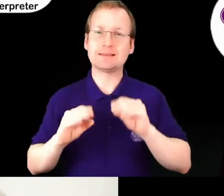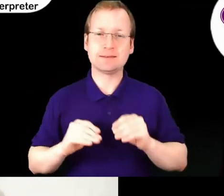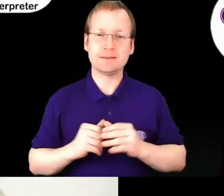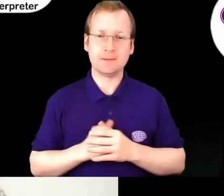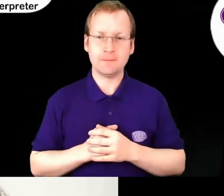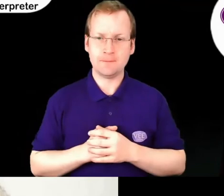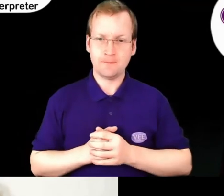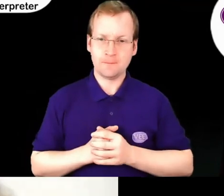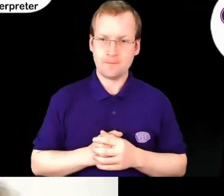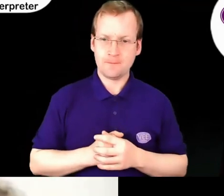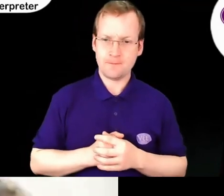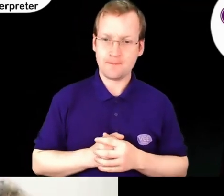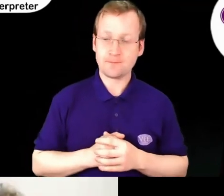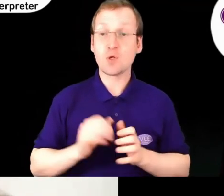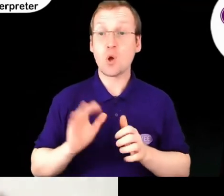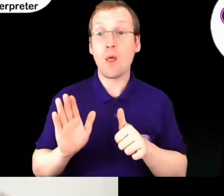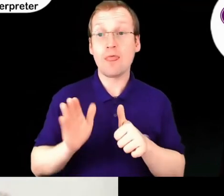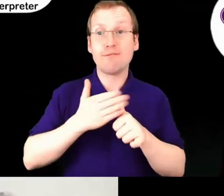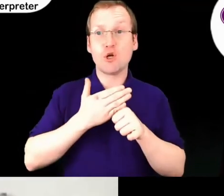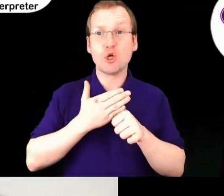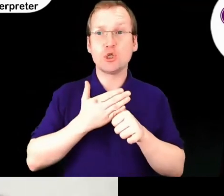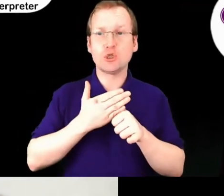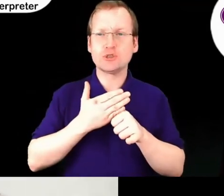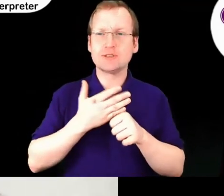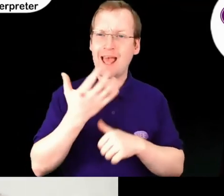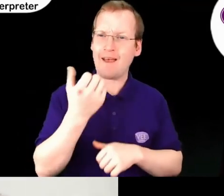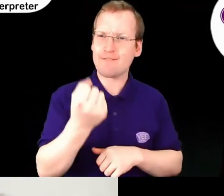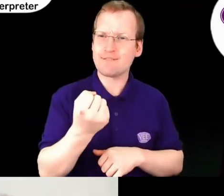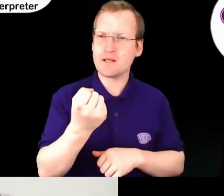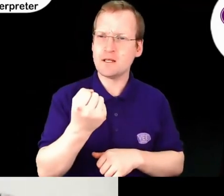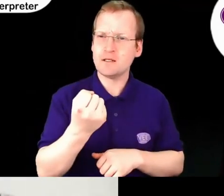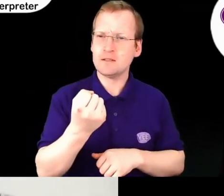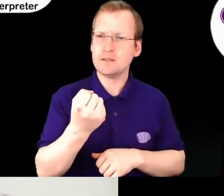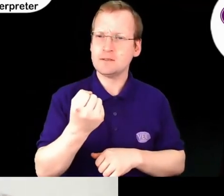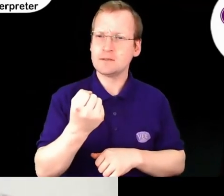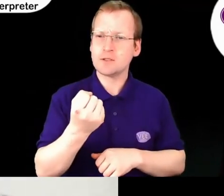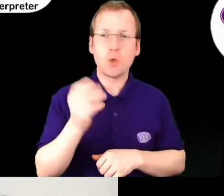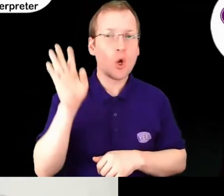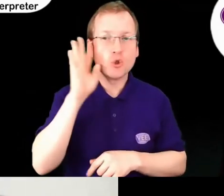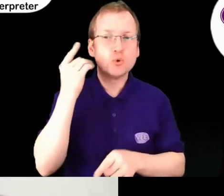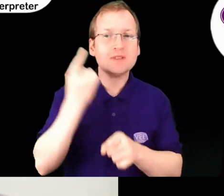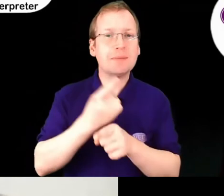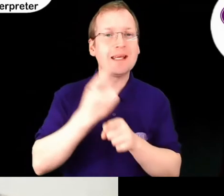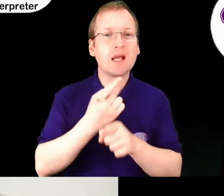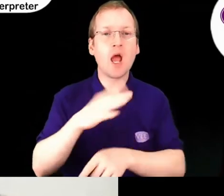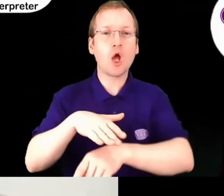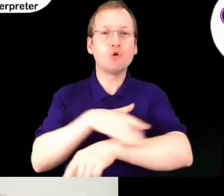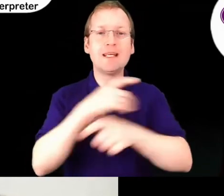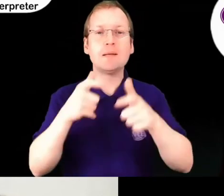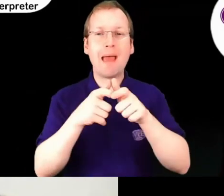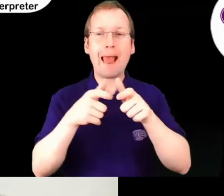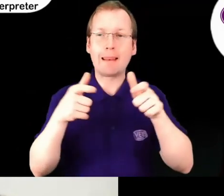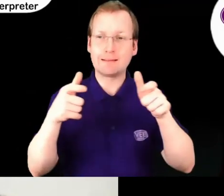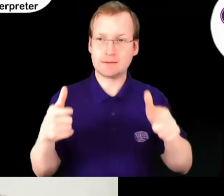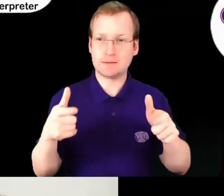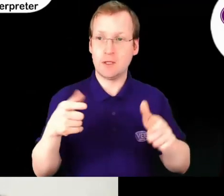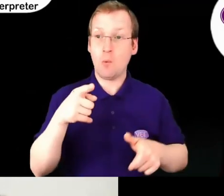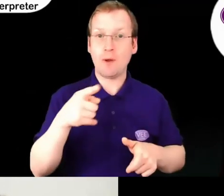So the first question I've got here is from someone who heard you speak at Greenbelt whilst you wore